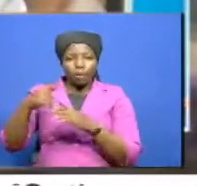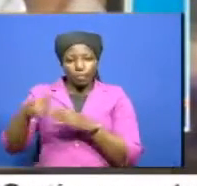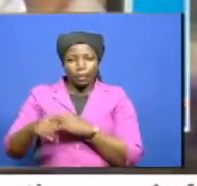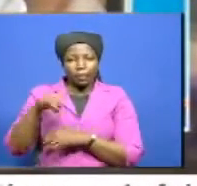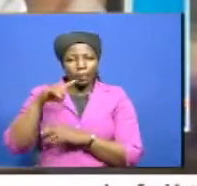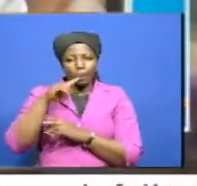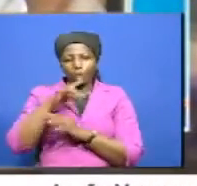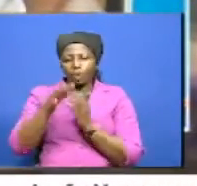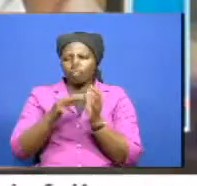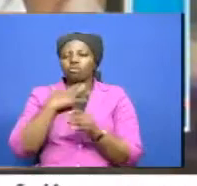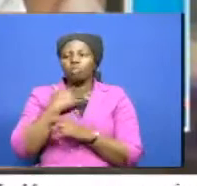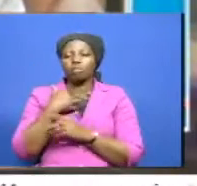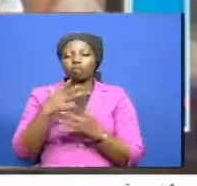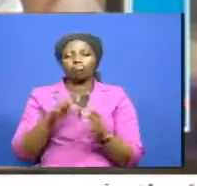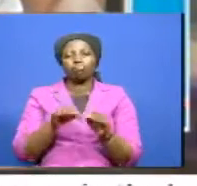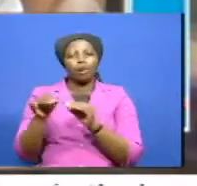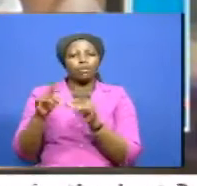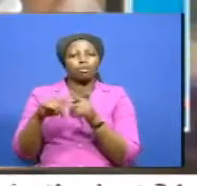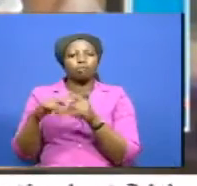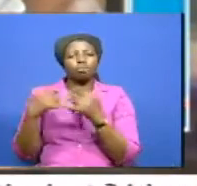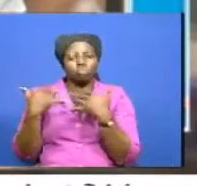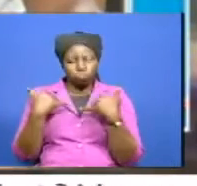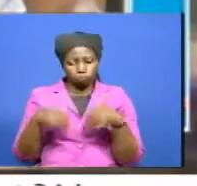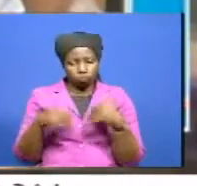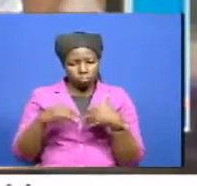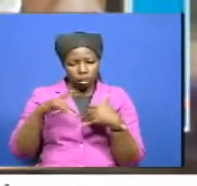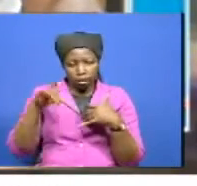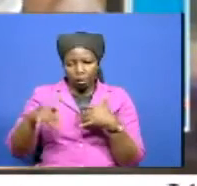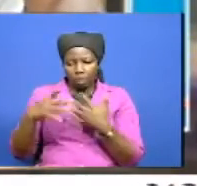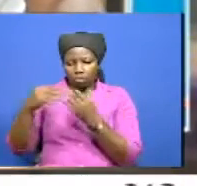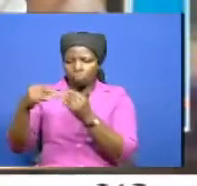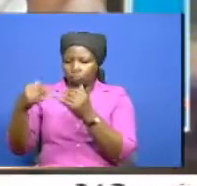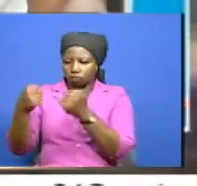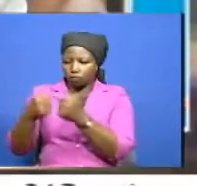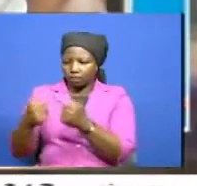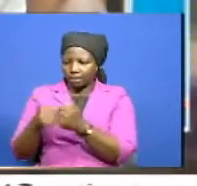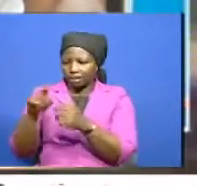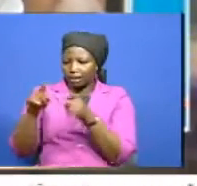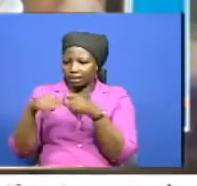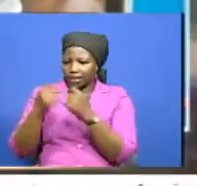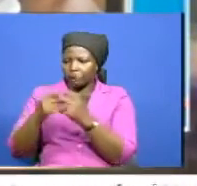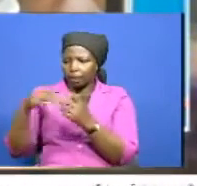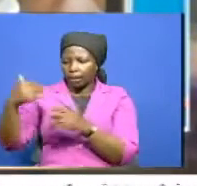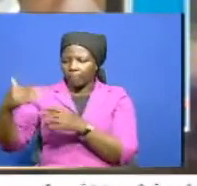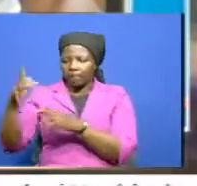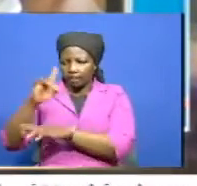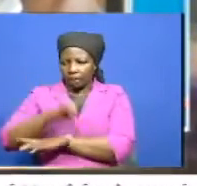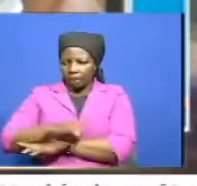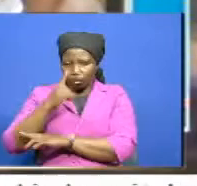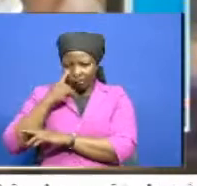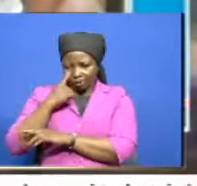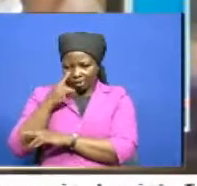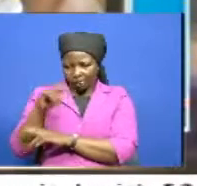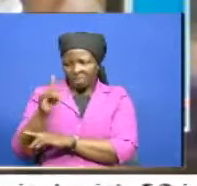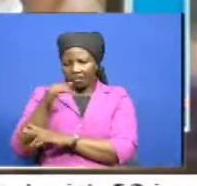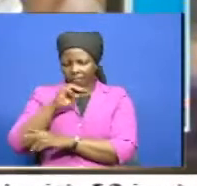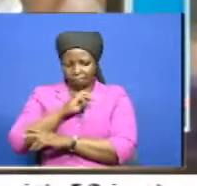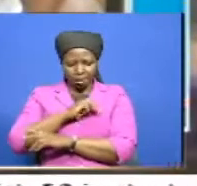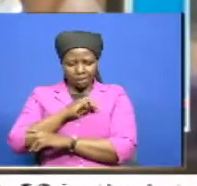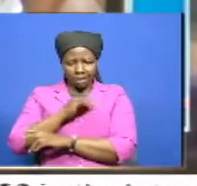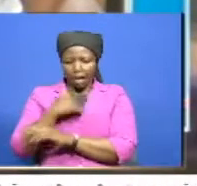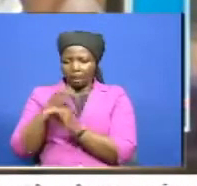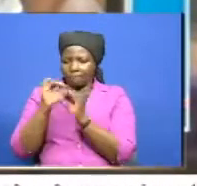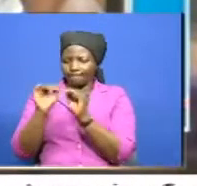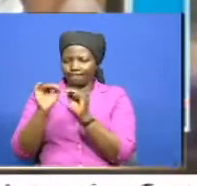we want to go into the series, it means that we've got to play those particular teams day in, day out. And you saw they were absolutely ruthless. You know, they take no